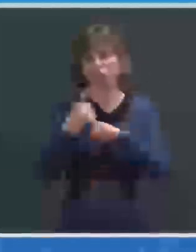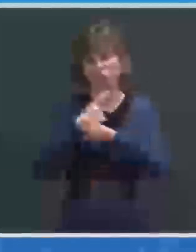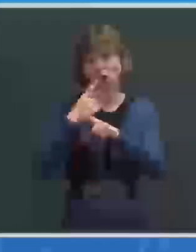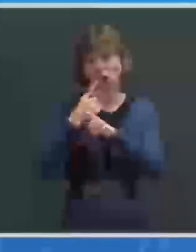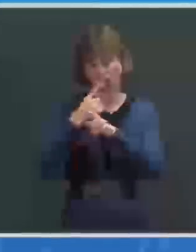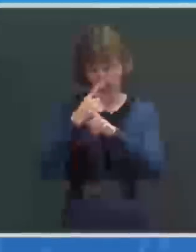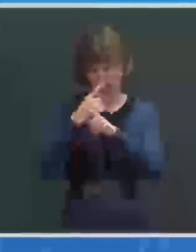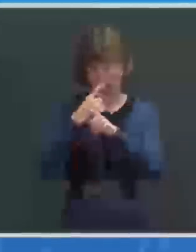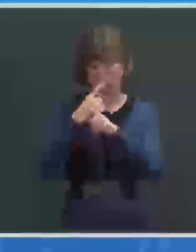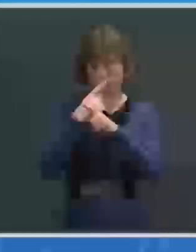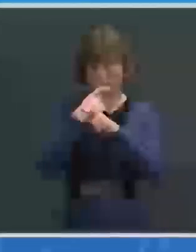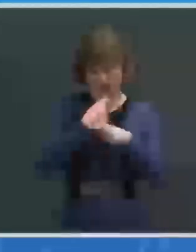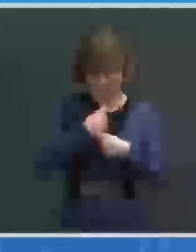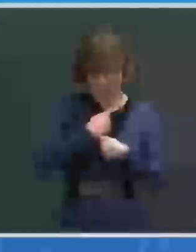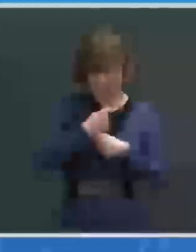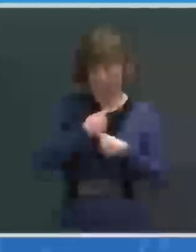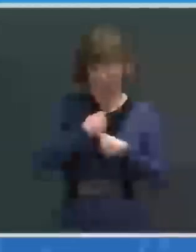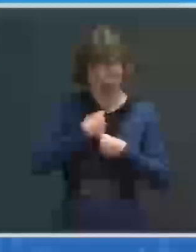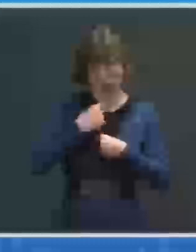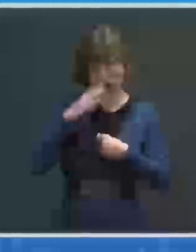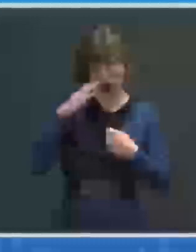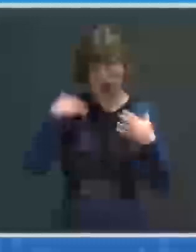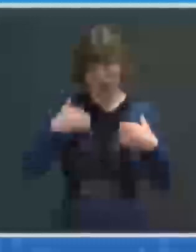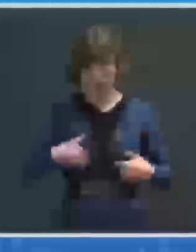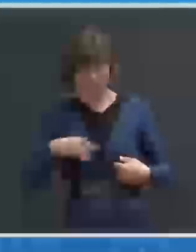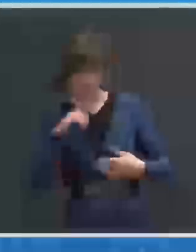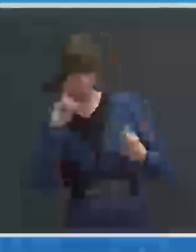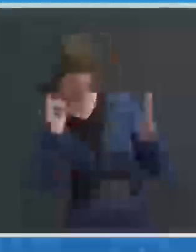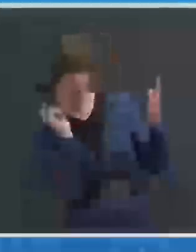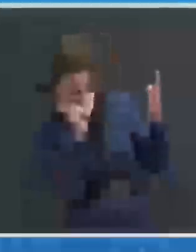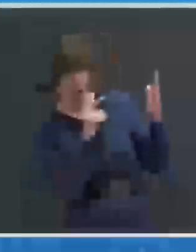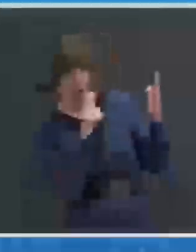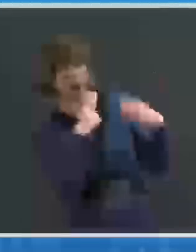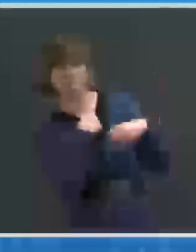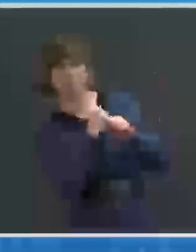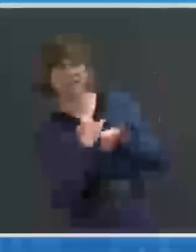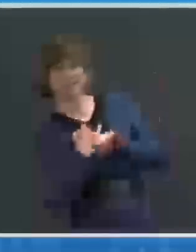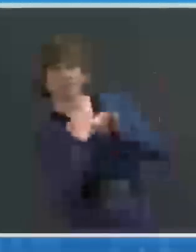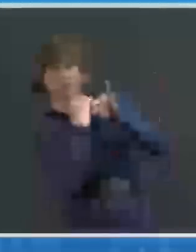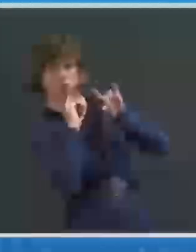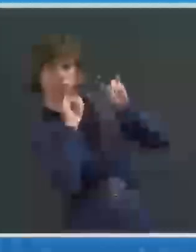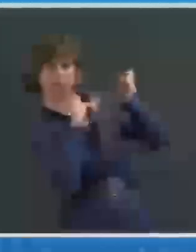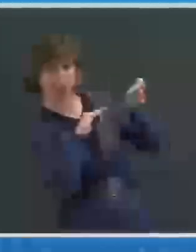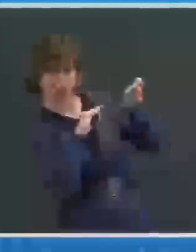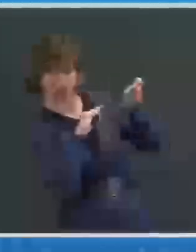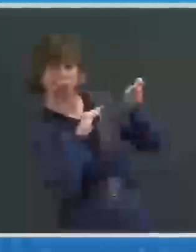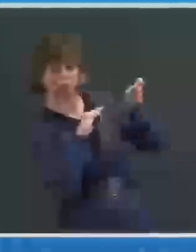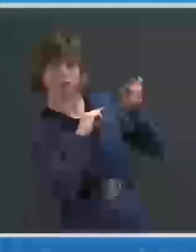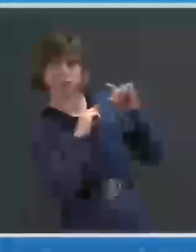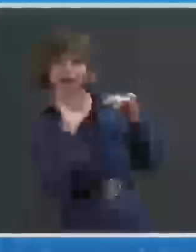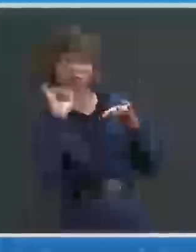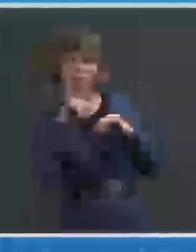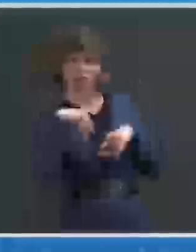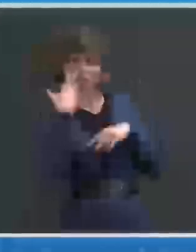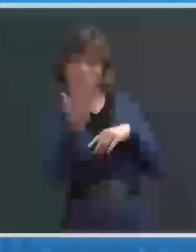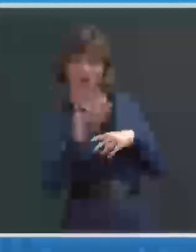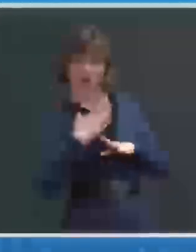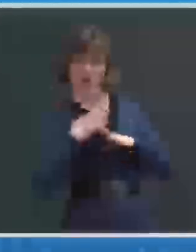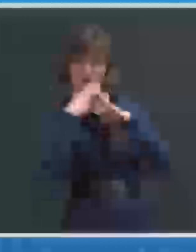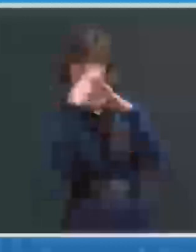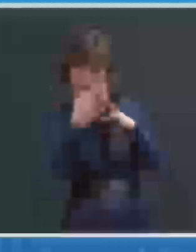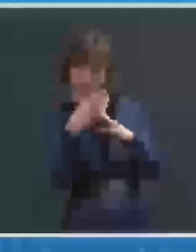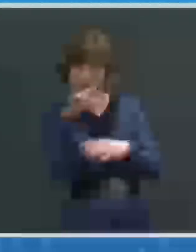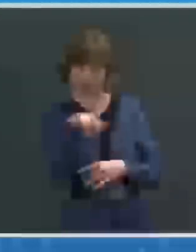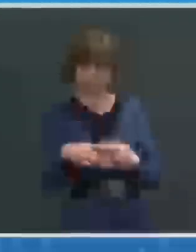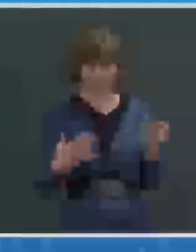body sees that and makes an immune response against that, giving you the protection that has been